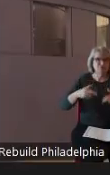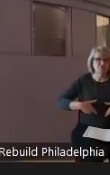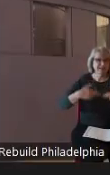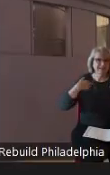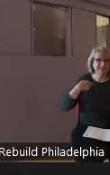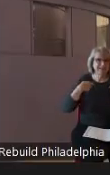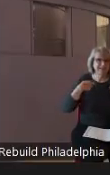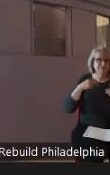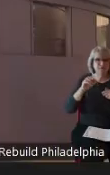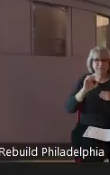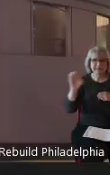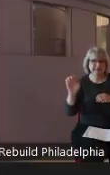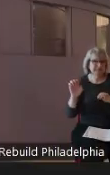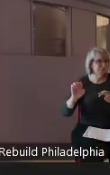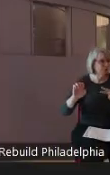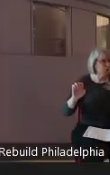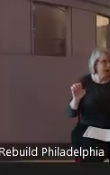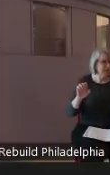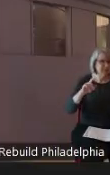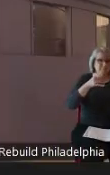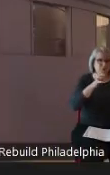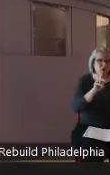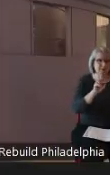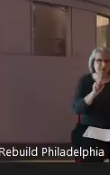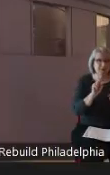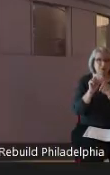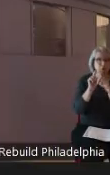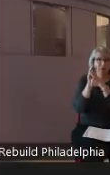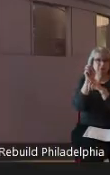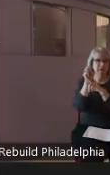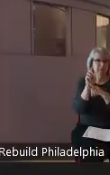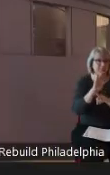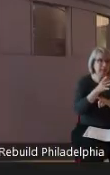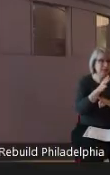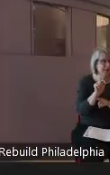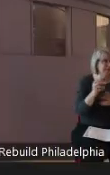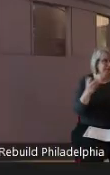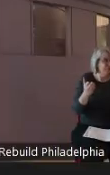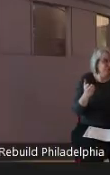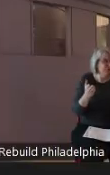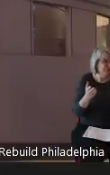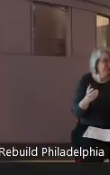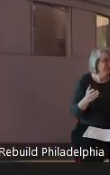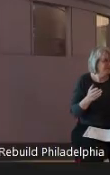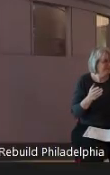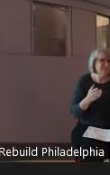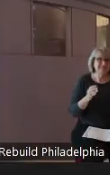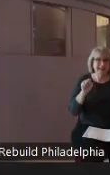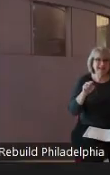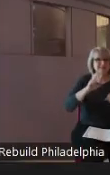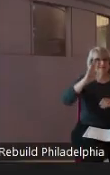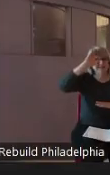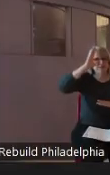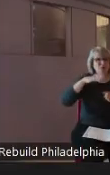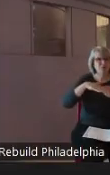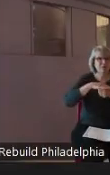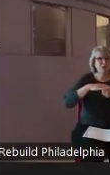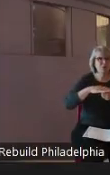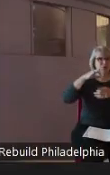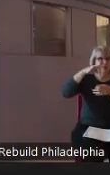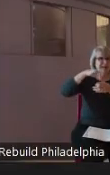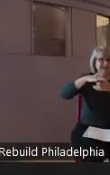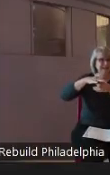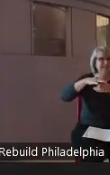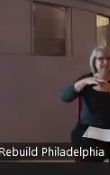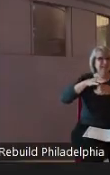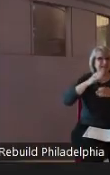from East Parkside, West Parkside, Winfield, Belmont? Yes. And finally, let's say hi to our local electeds